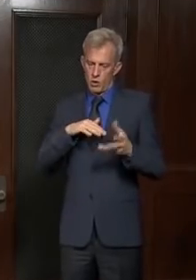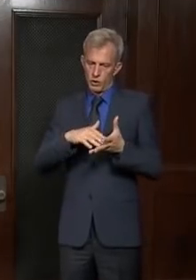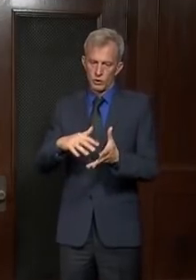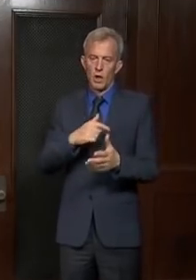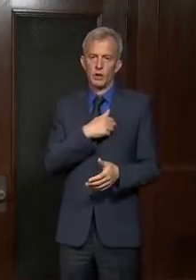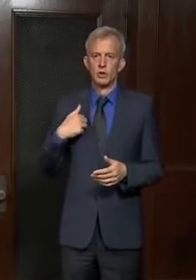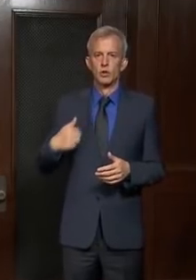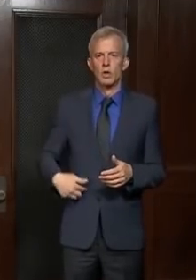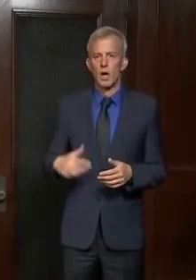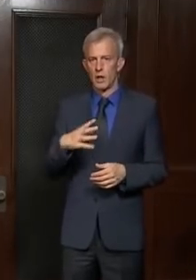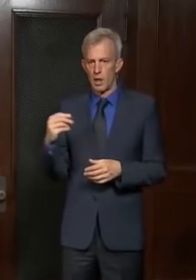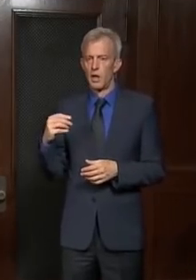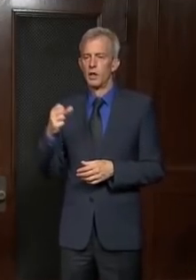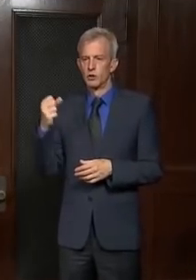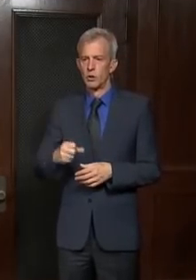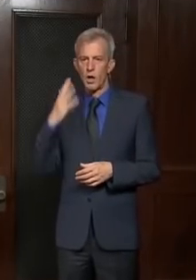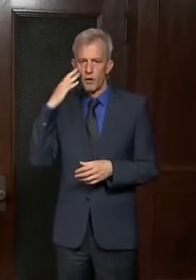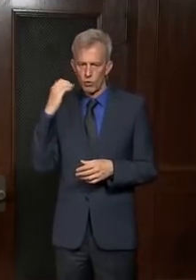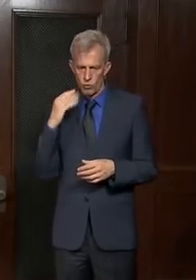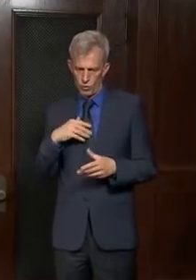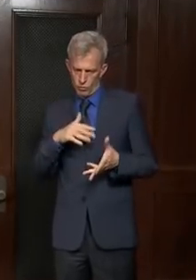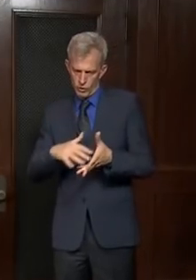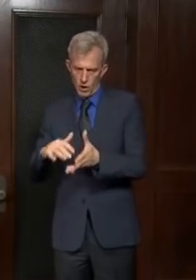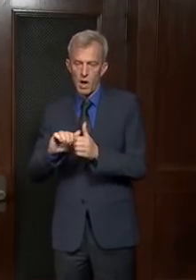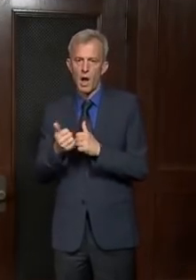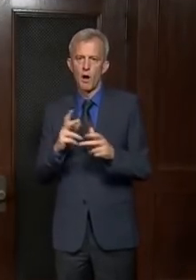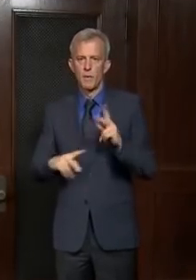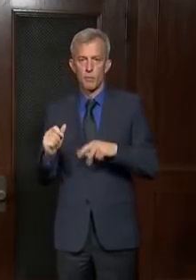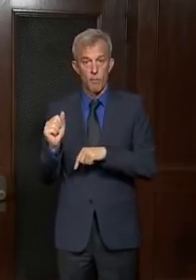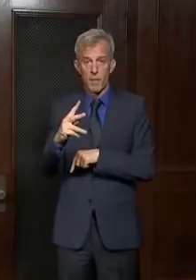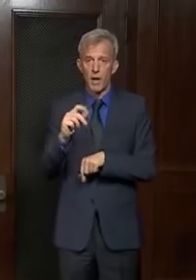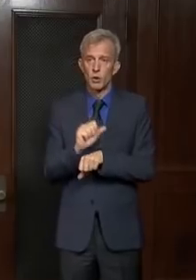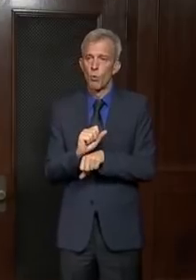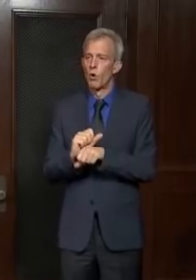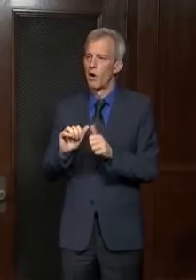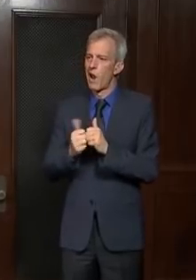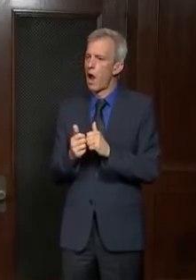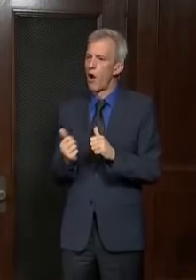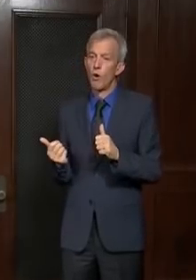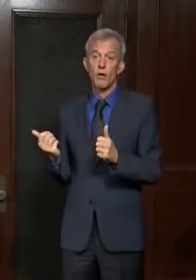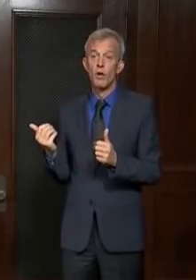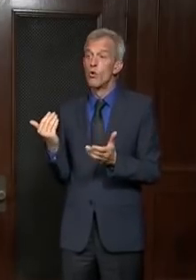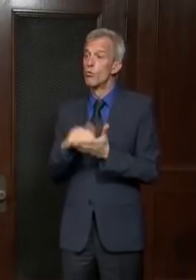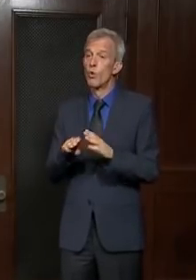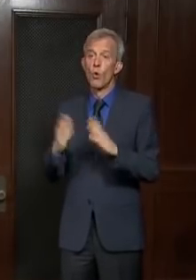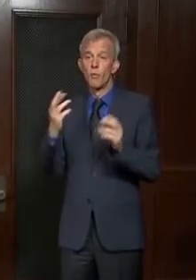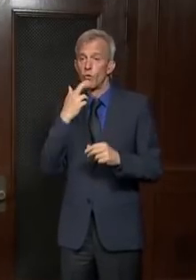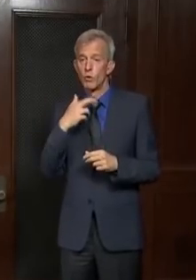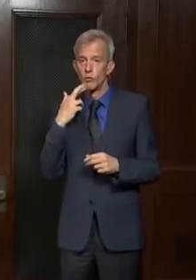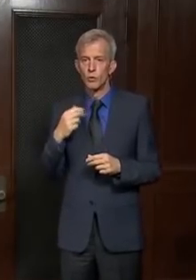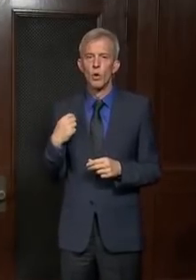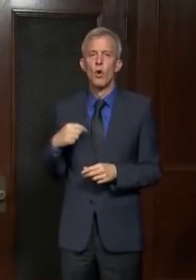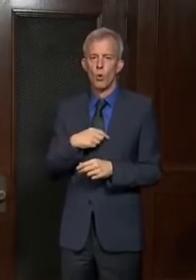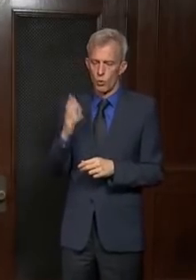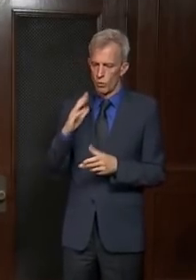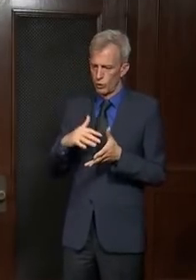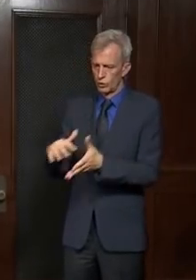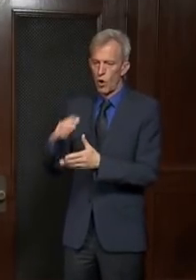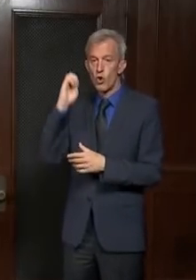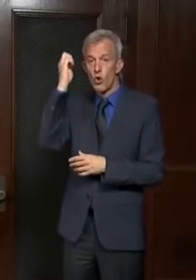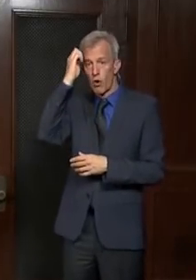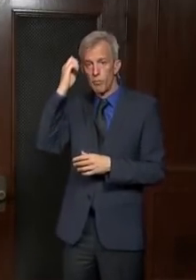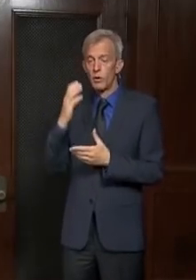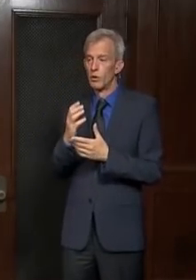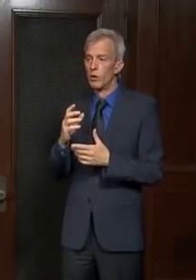South Korea, how folks begin to go back to work or look at things like reopening restaurants. We're going to look in Europe, where some countries have